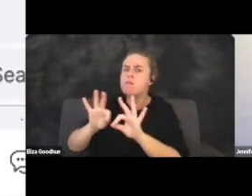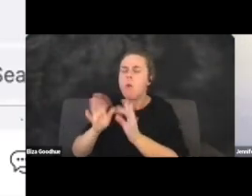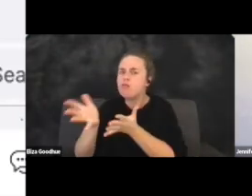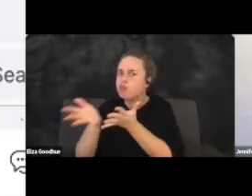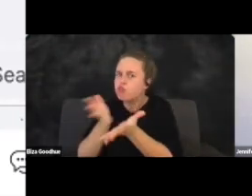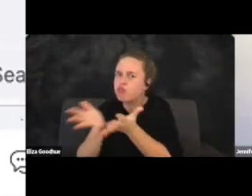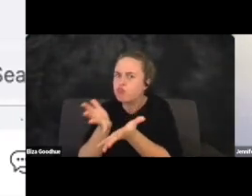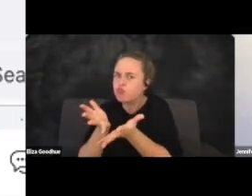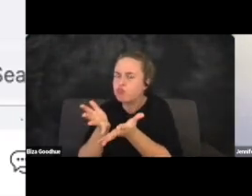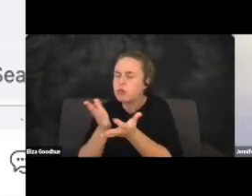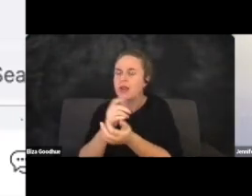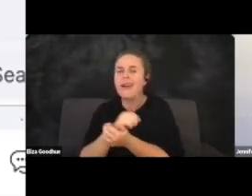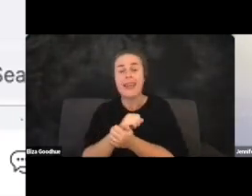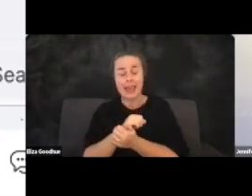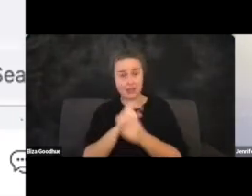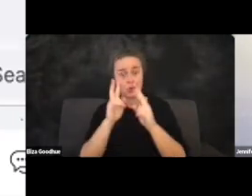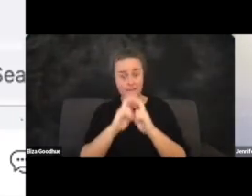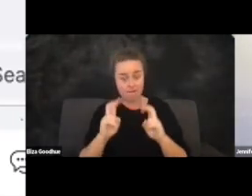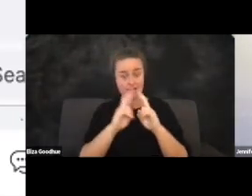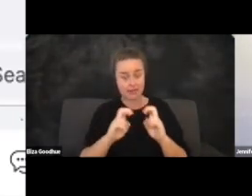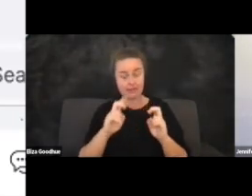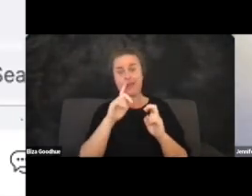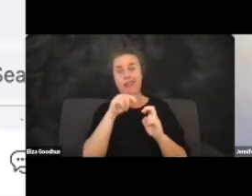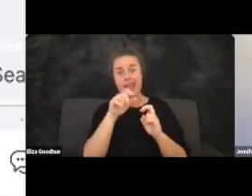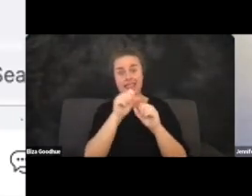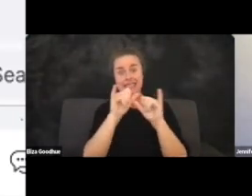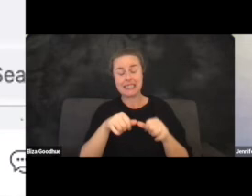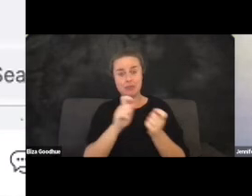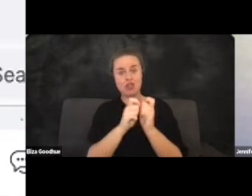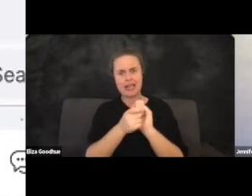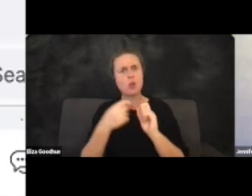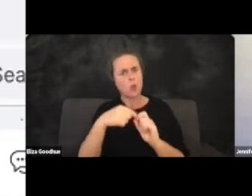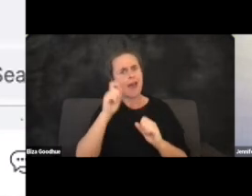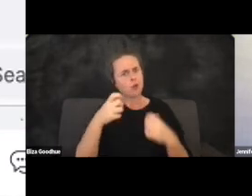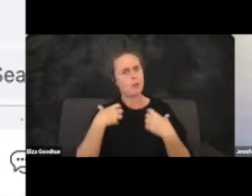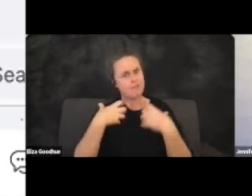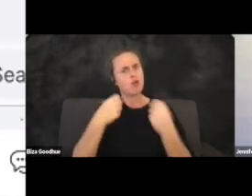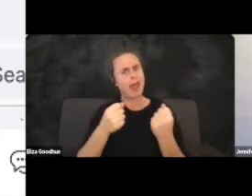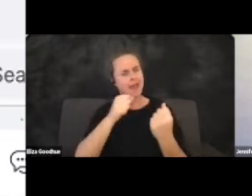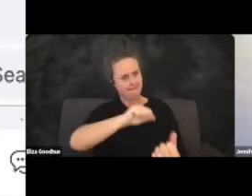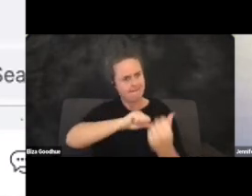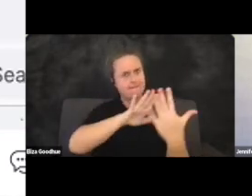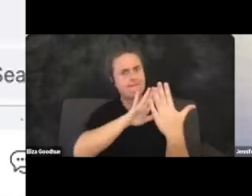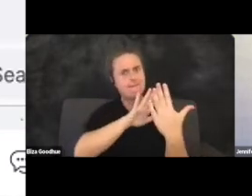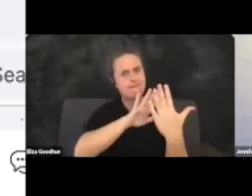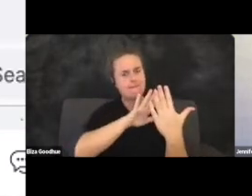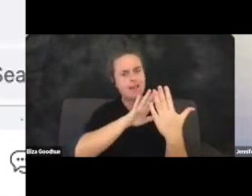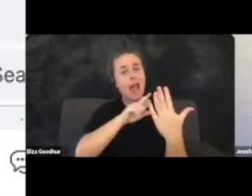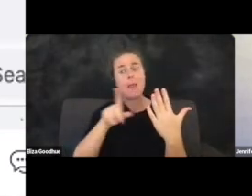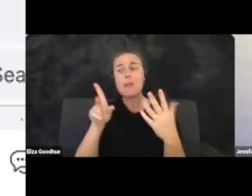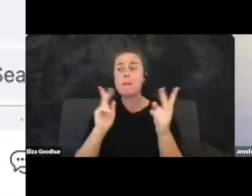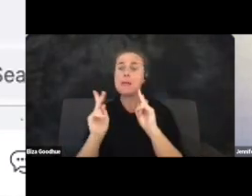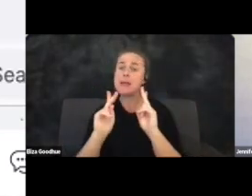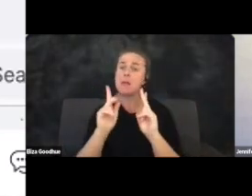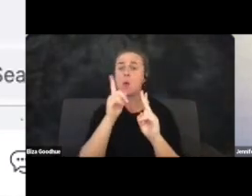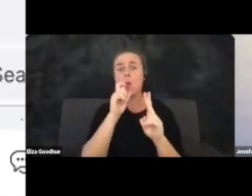change is to be unflinching in that look on the systems and kind to the people who are in